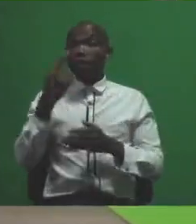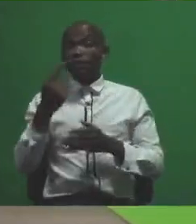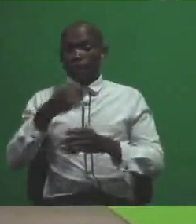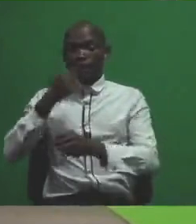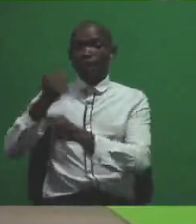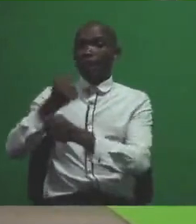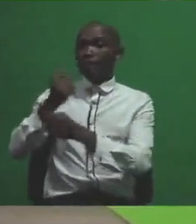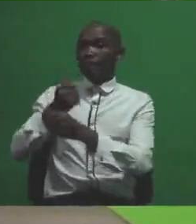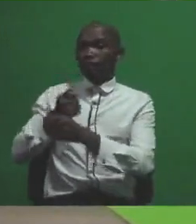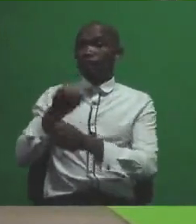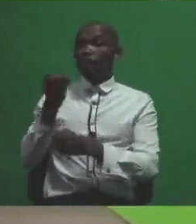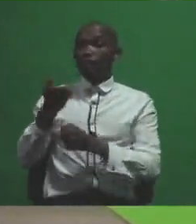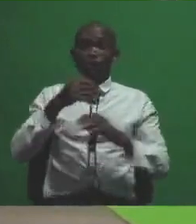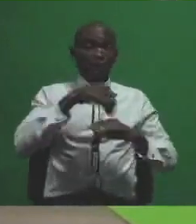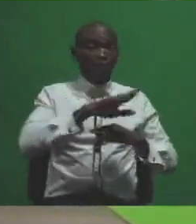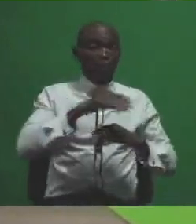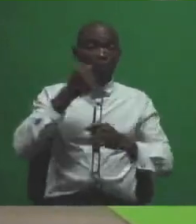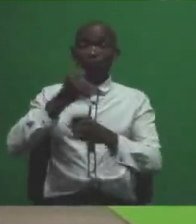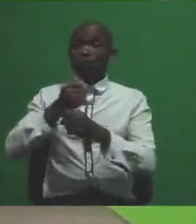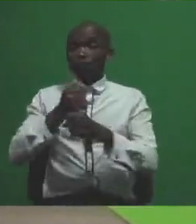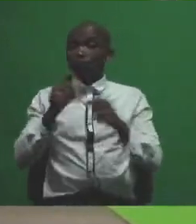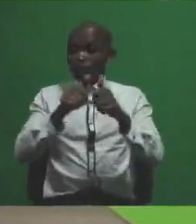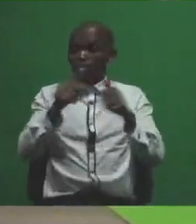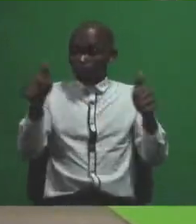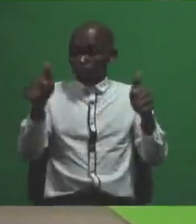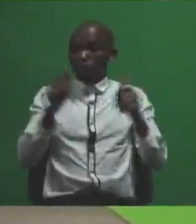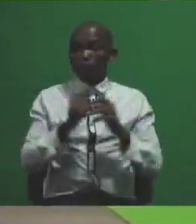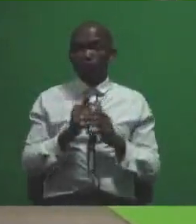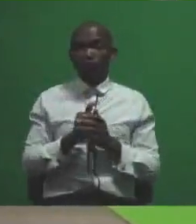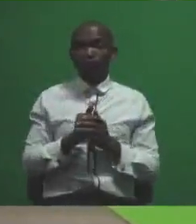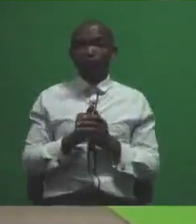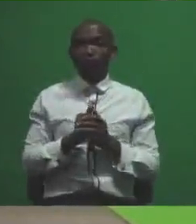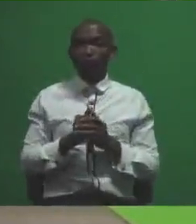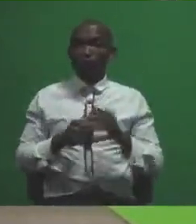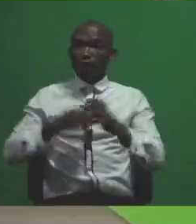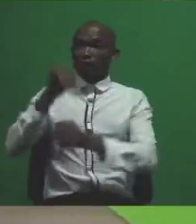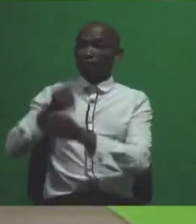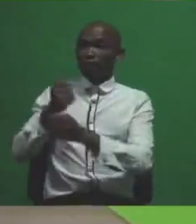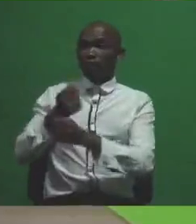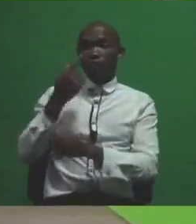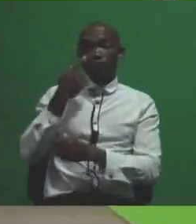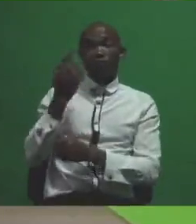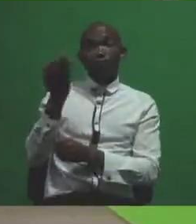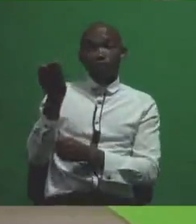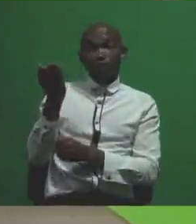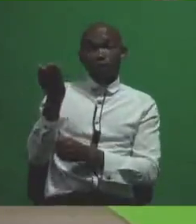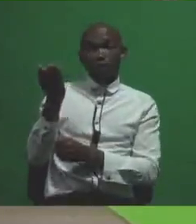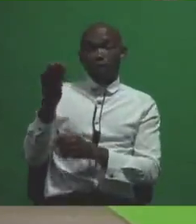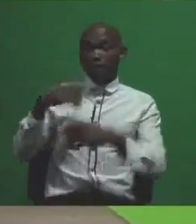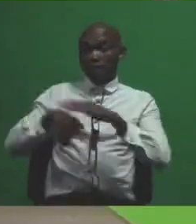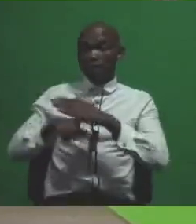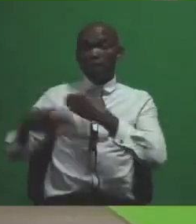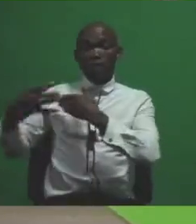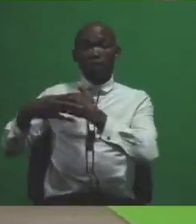activity, and you are going to do on your own. The activity is seen in